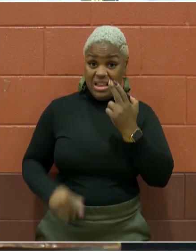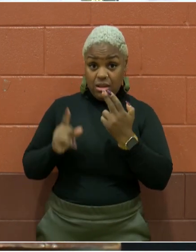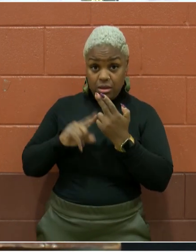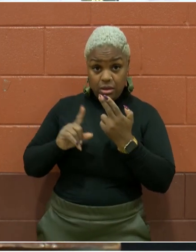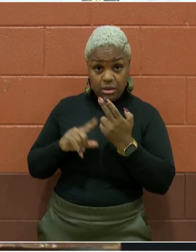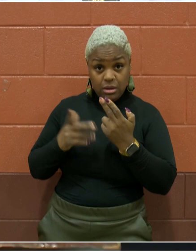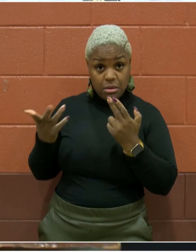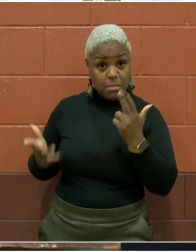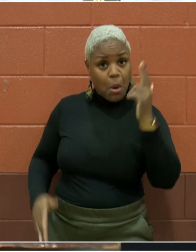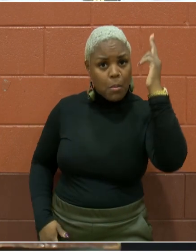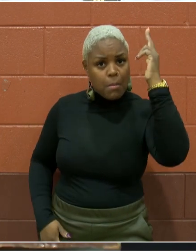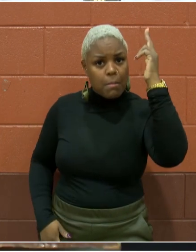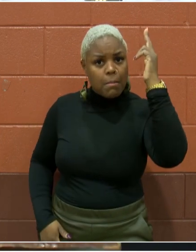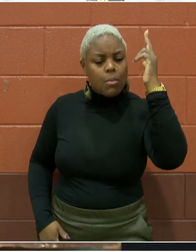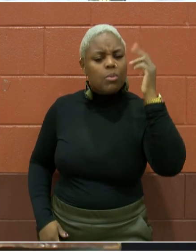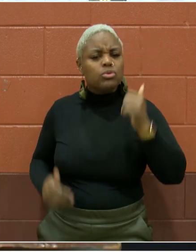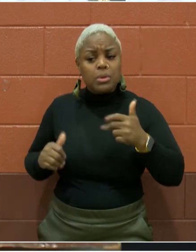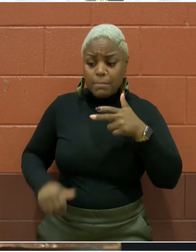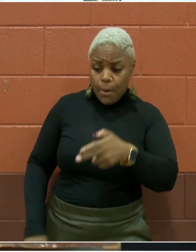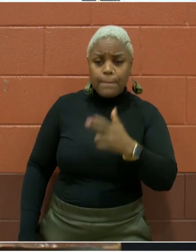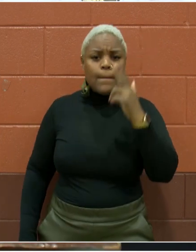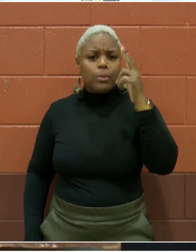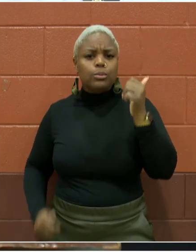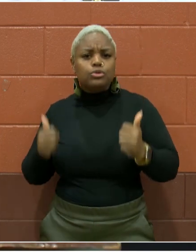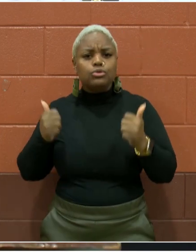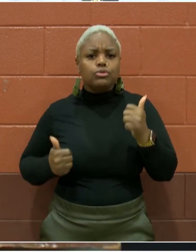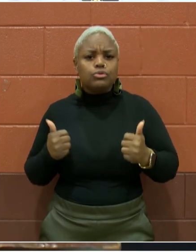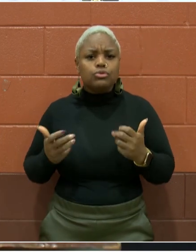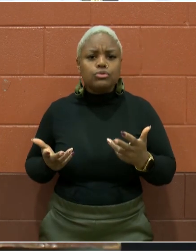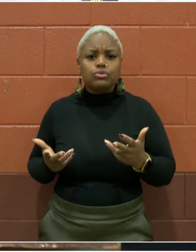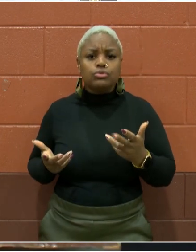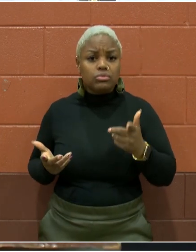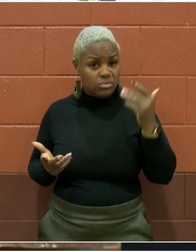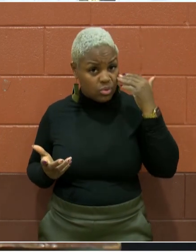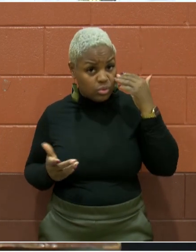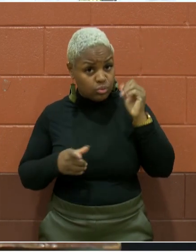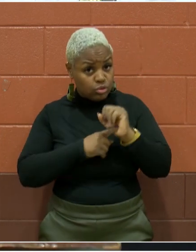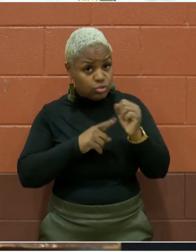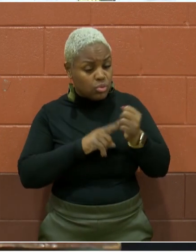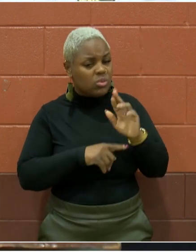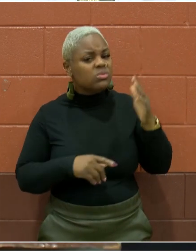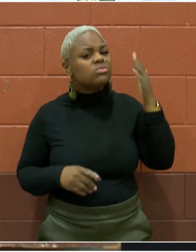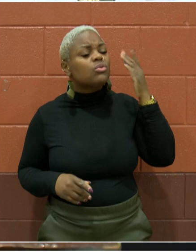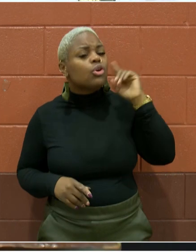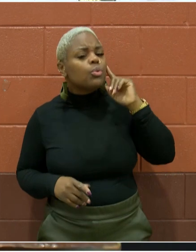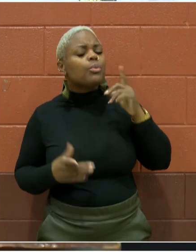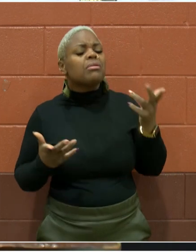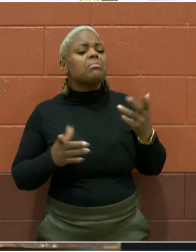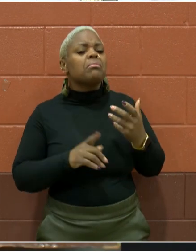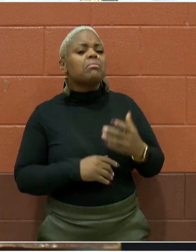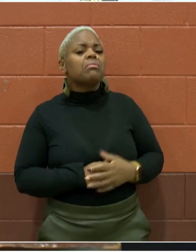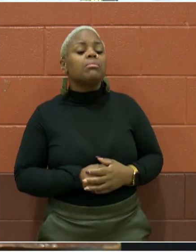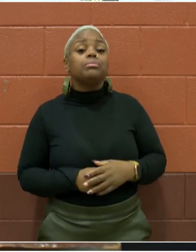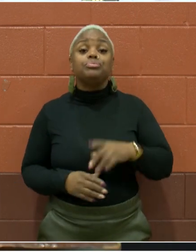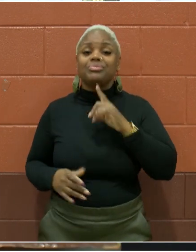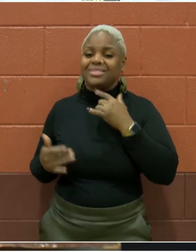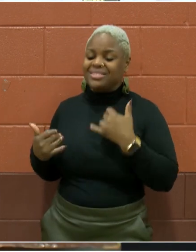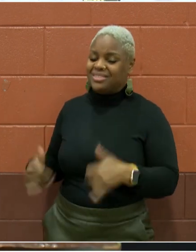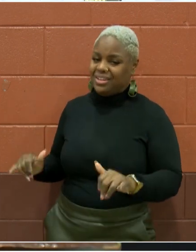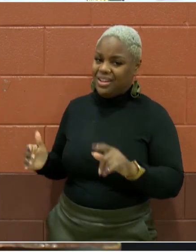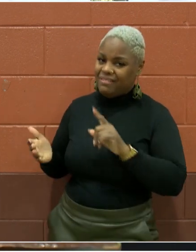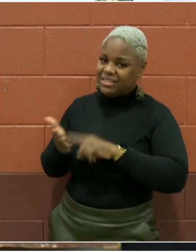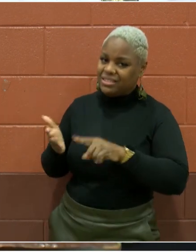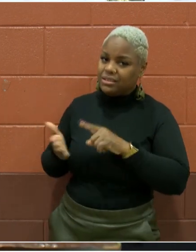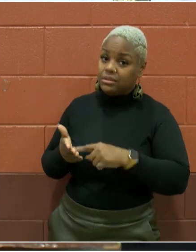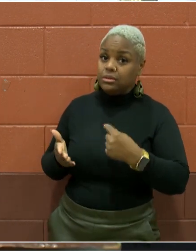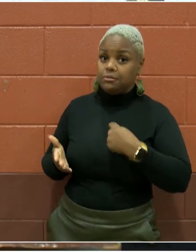not effective, but do you know the circumstances under which he's fired that weapon? That's still under investigation, Mark. I